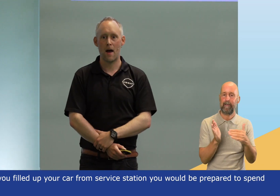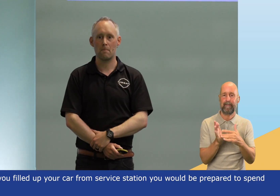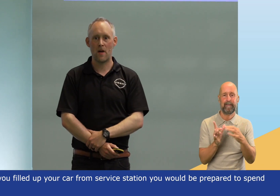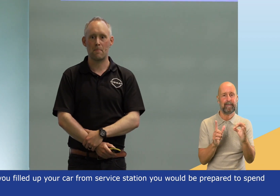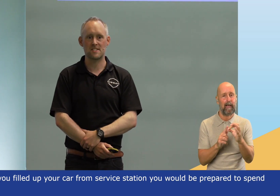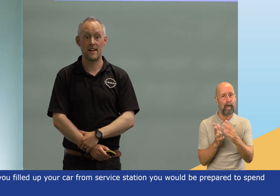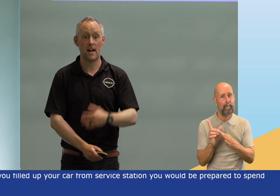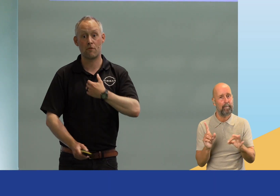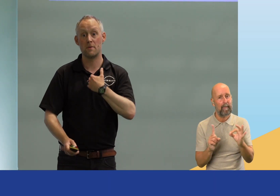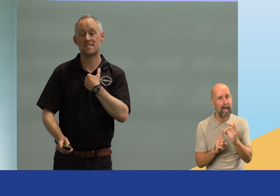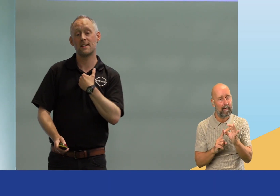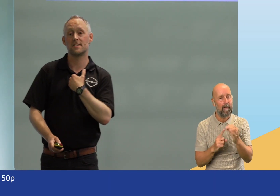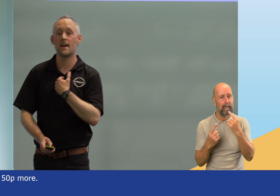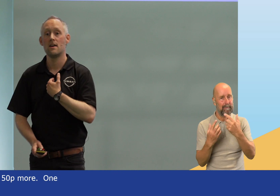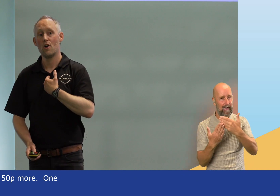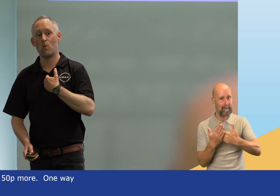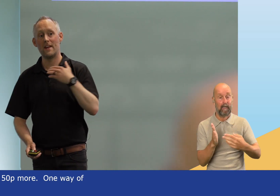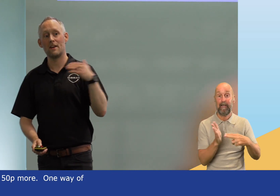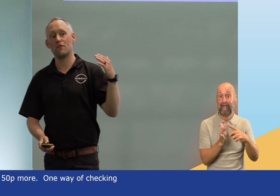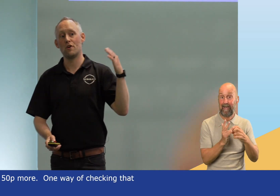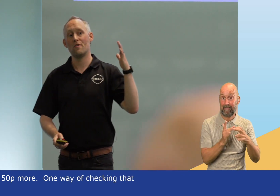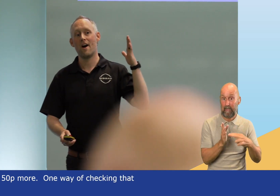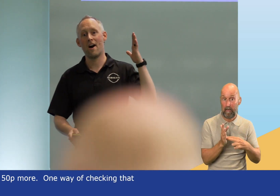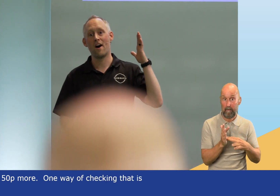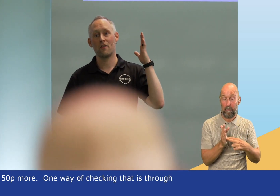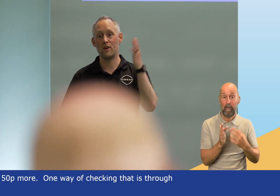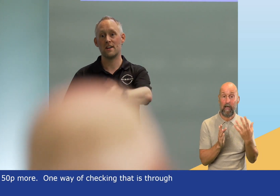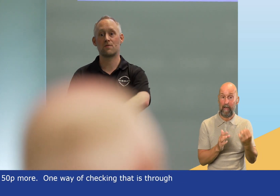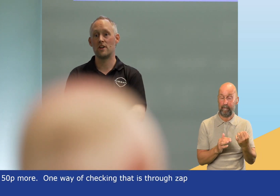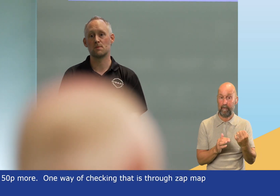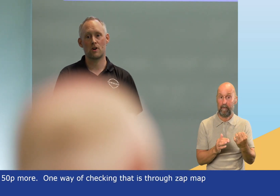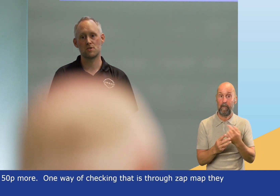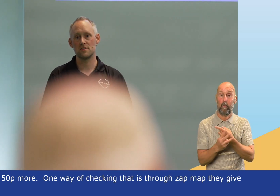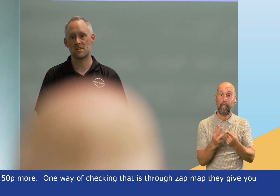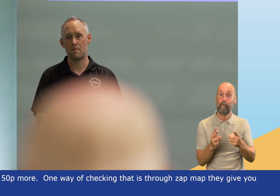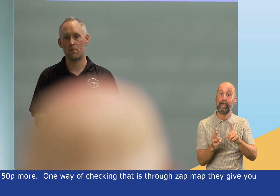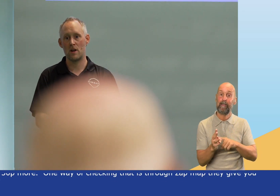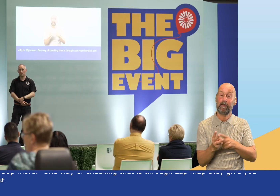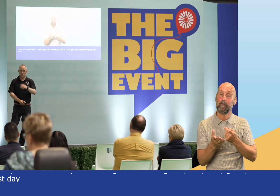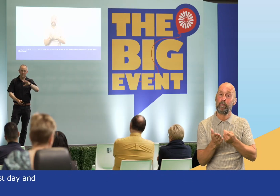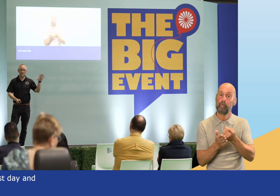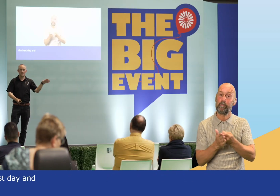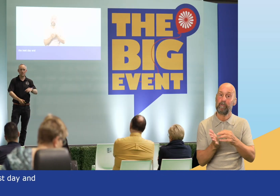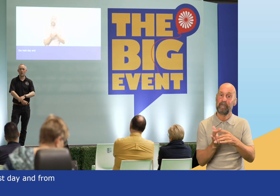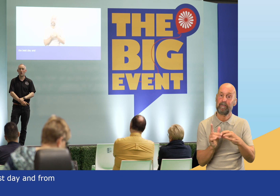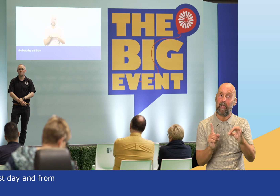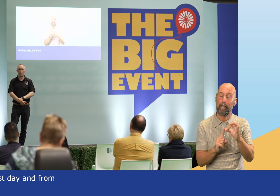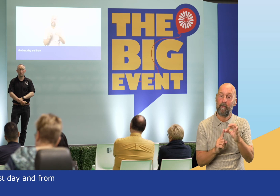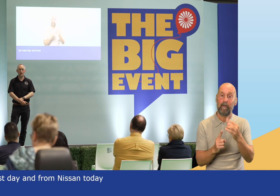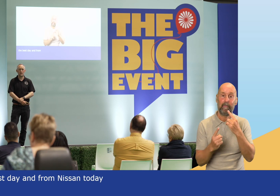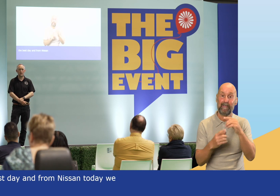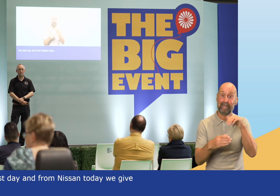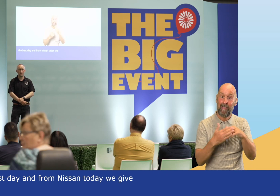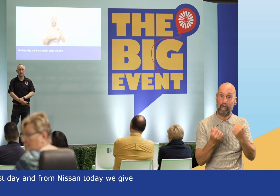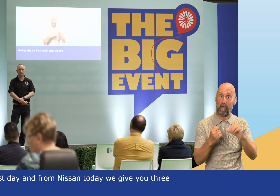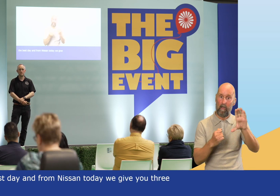give you that best data. And from Nissan today, we give you 3 years free subscription to ZapMap Premium. So you get that data in the car whenever you